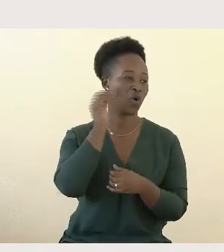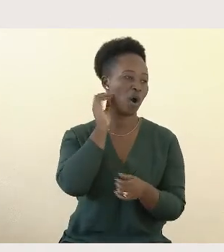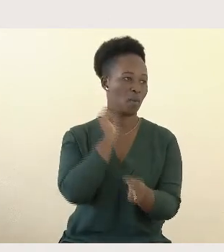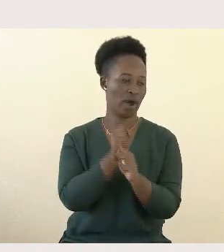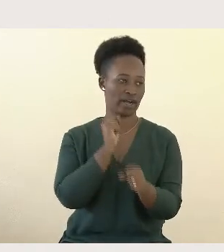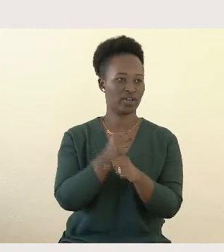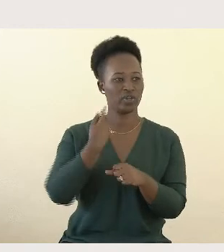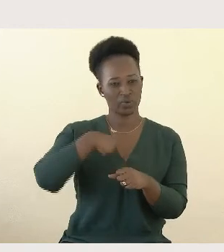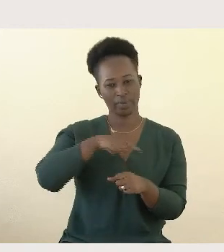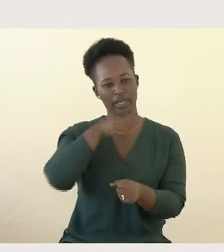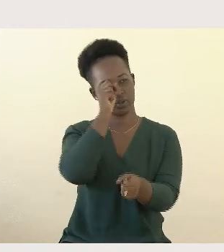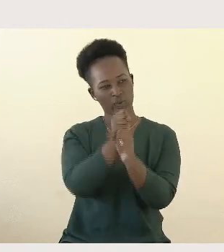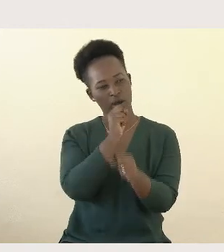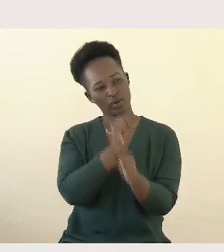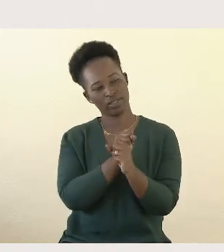We